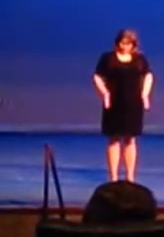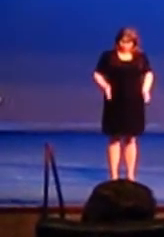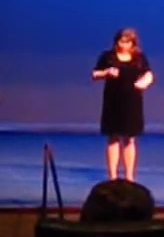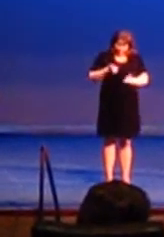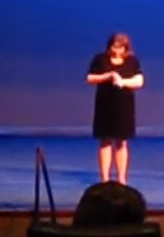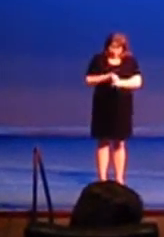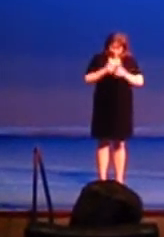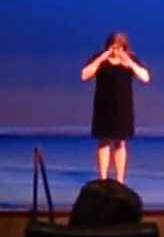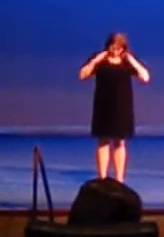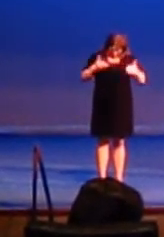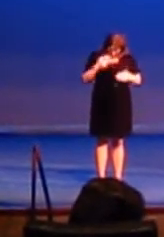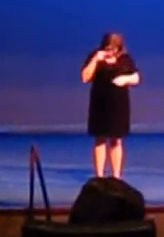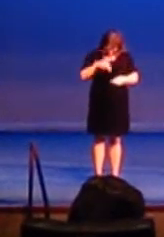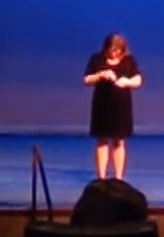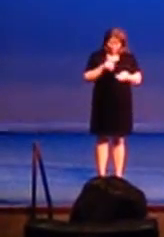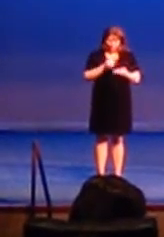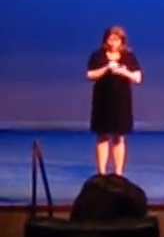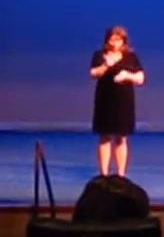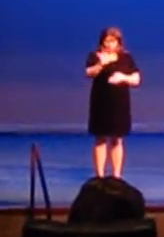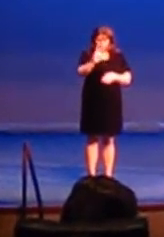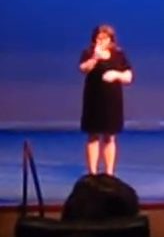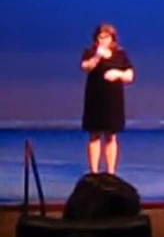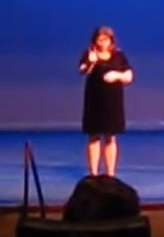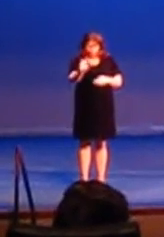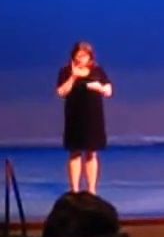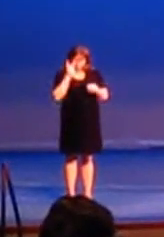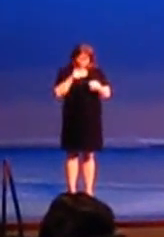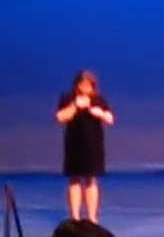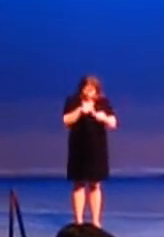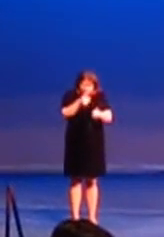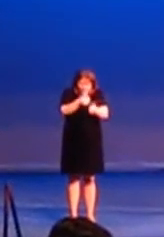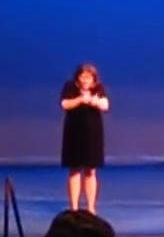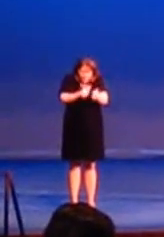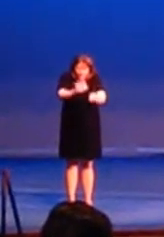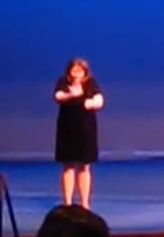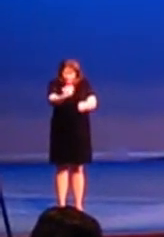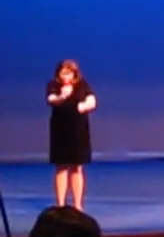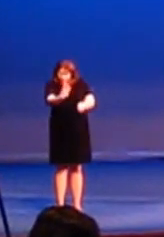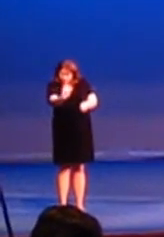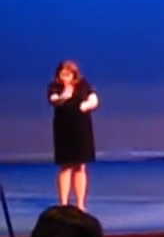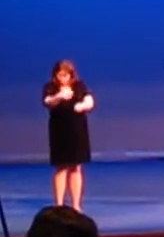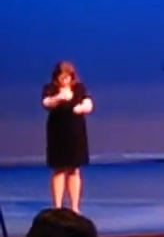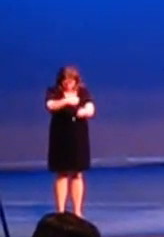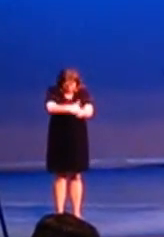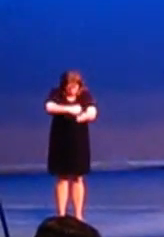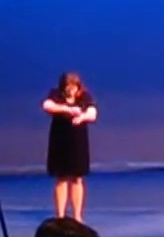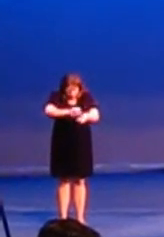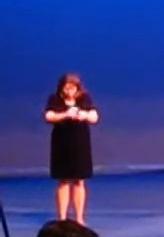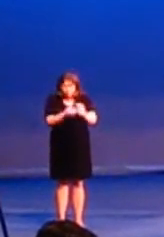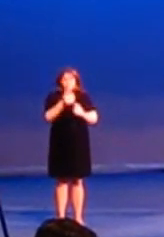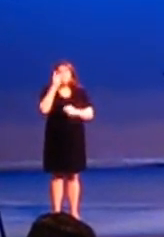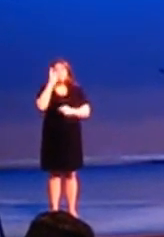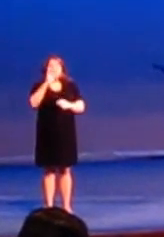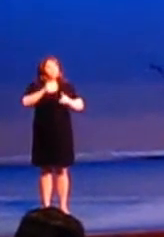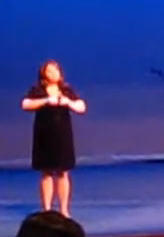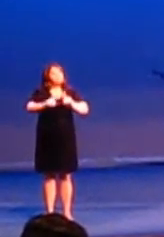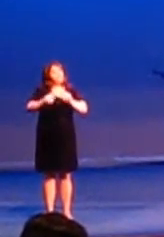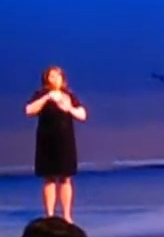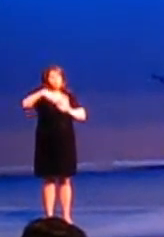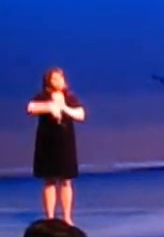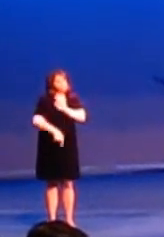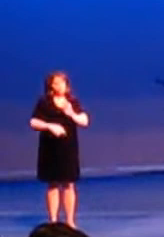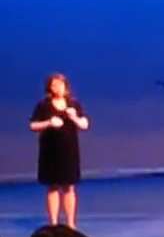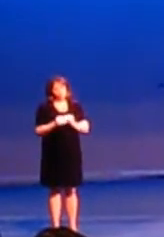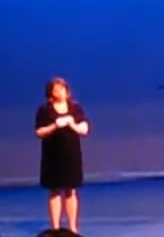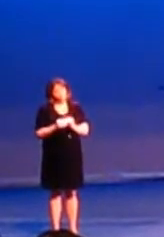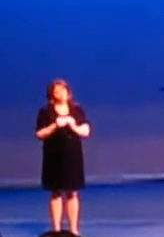fiber. They see how each teeny weeny piece of fuzz crosses the other. They see more. They